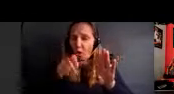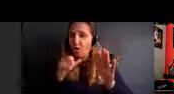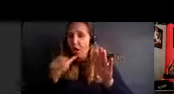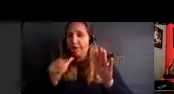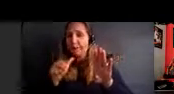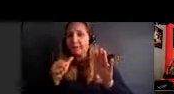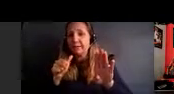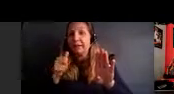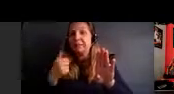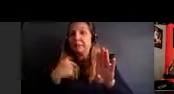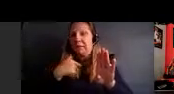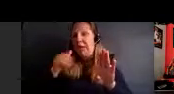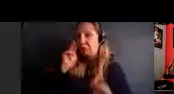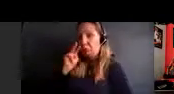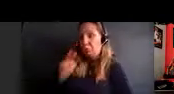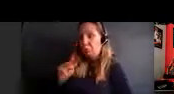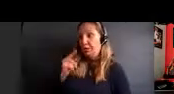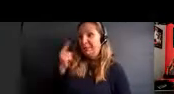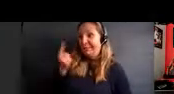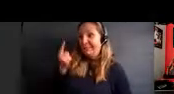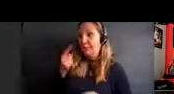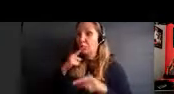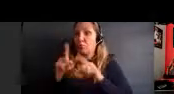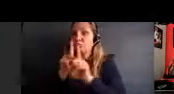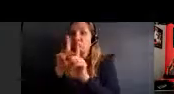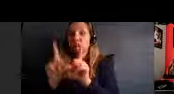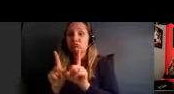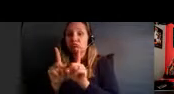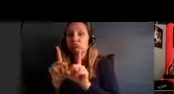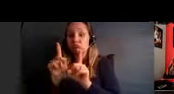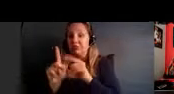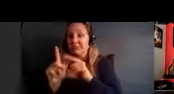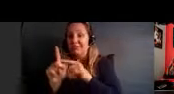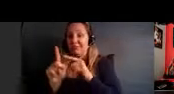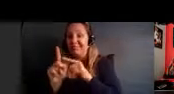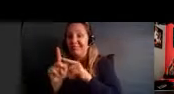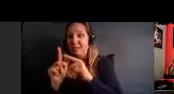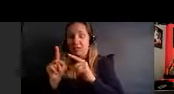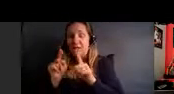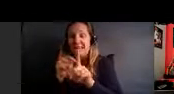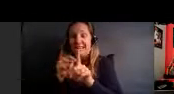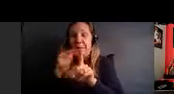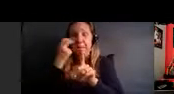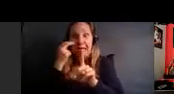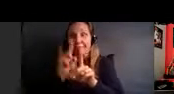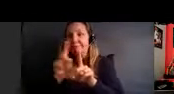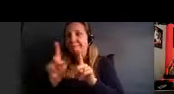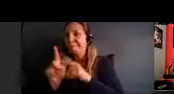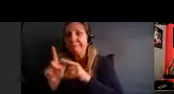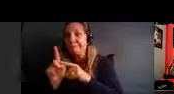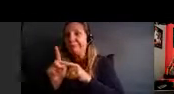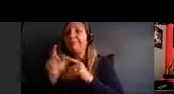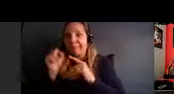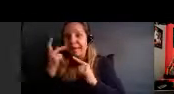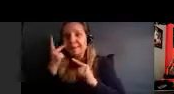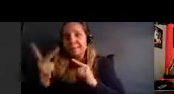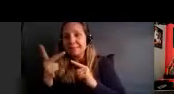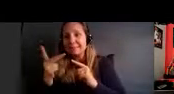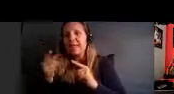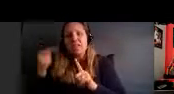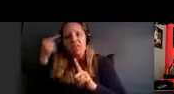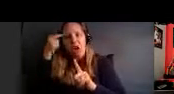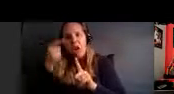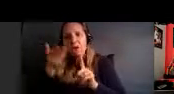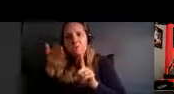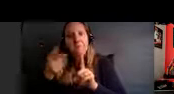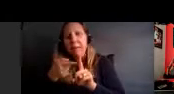somebody who had vision, who was next to them, and maybe thought that the individual didn't know that the train arrived. So they thought they were going to